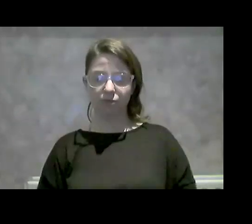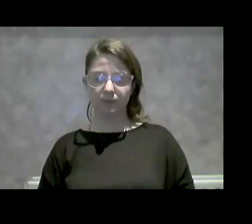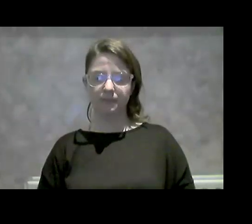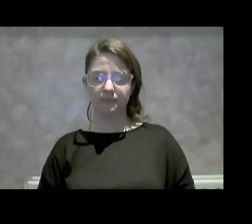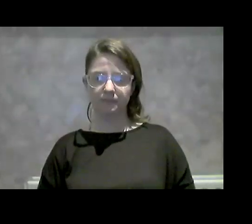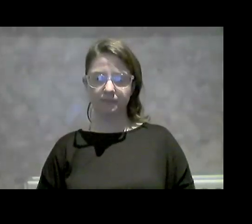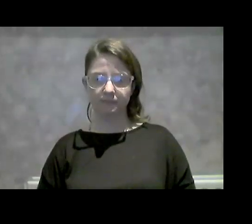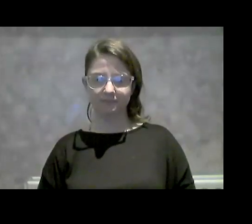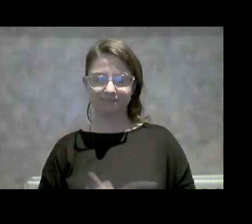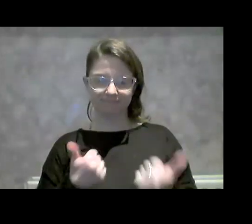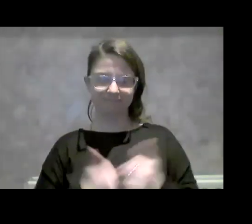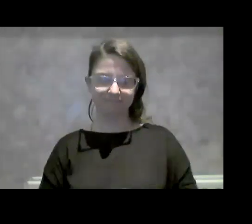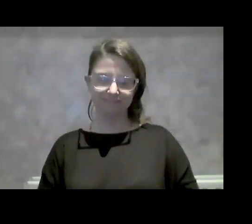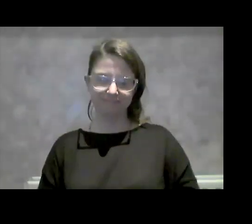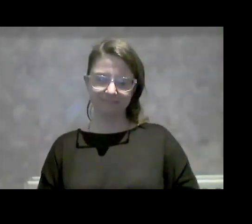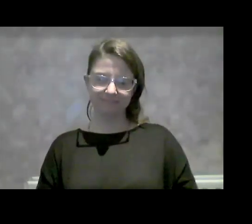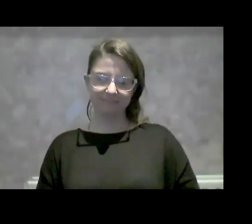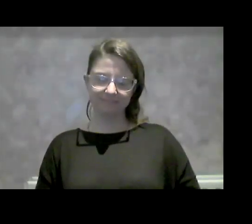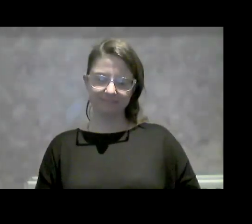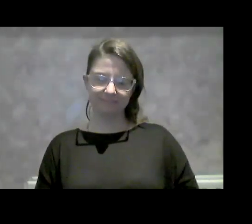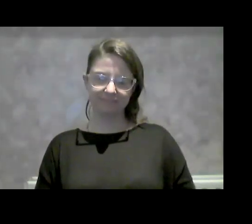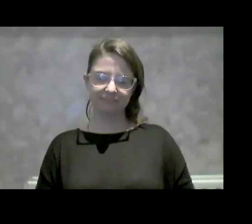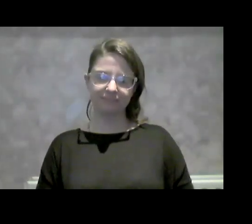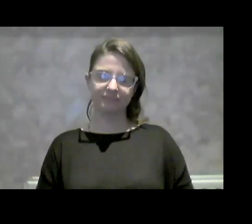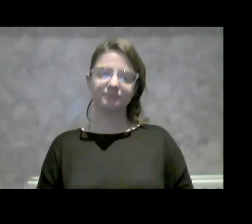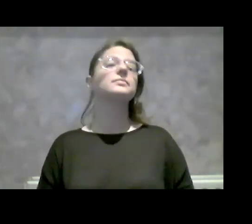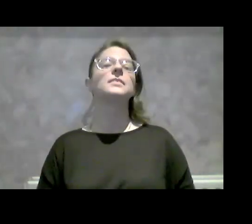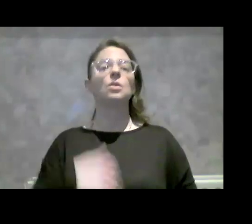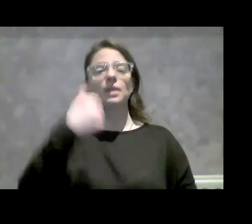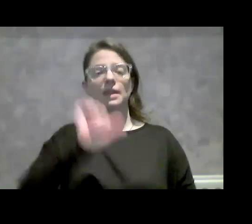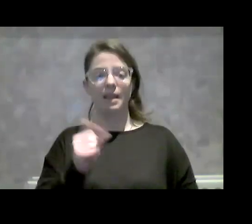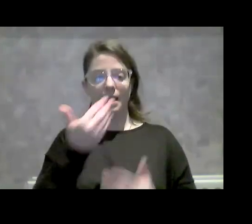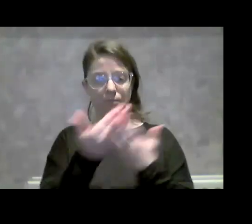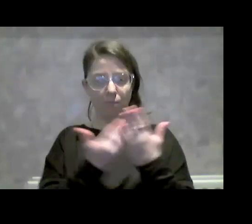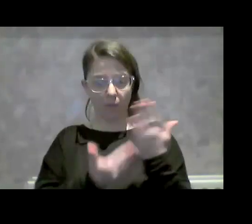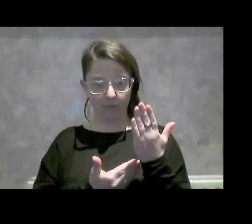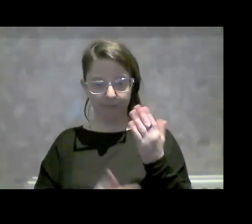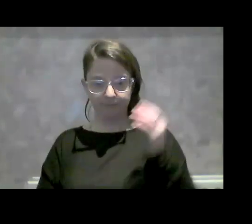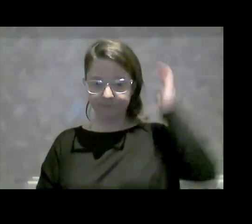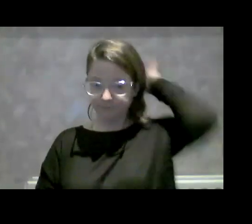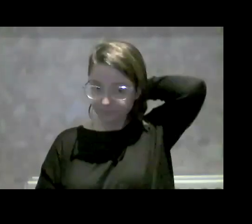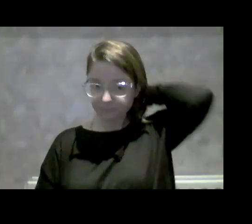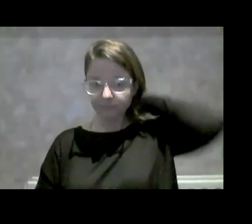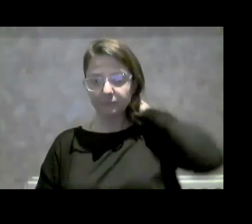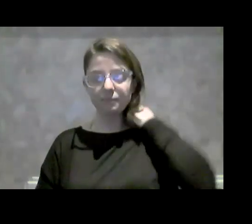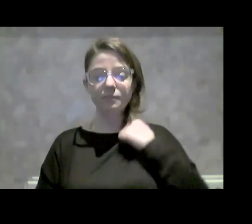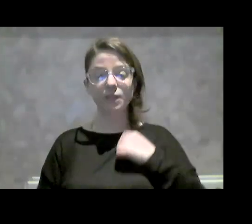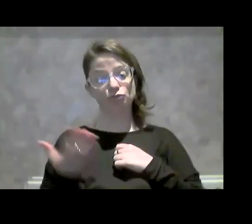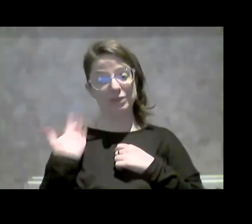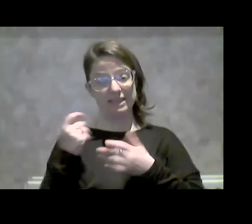And thank you, Cheryl, as well. So this last poem that I'm going to do is a recent